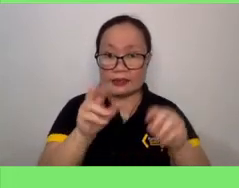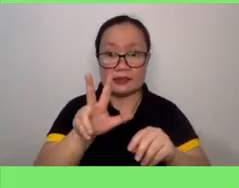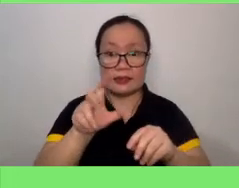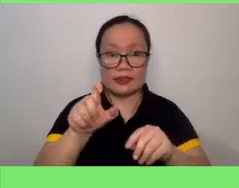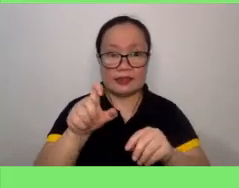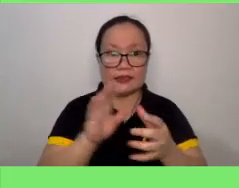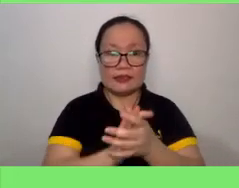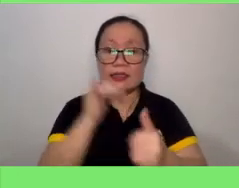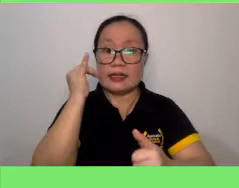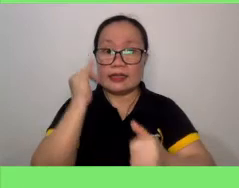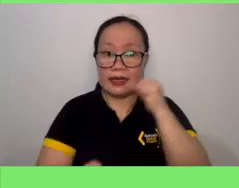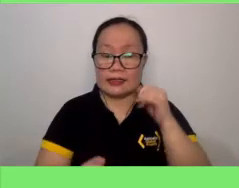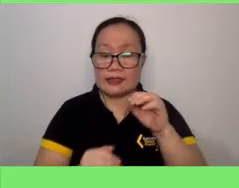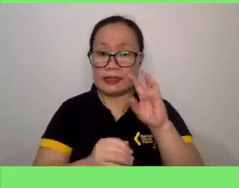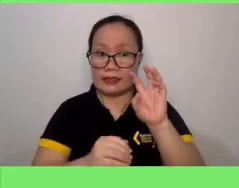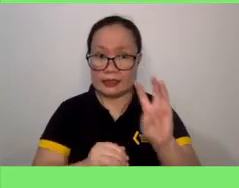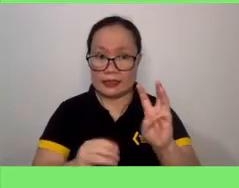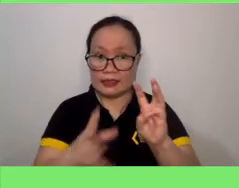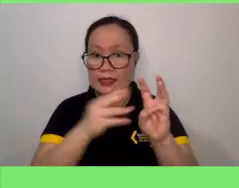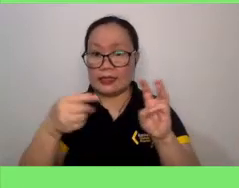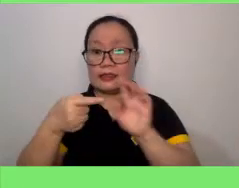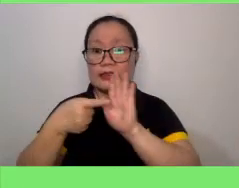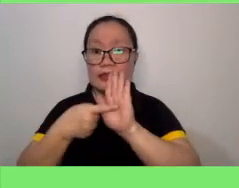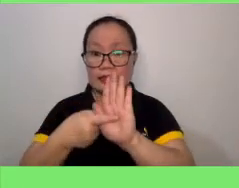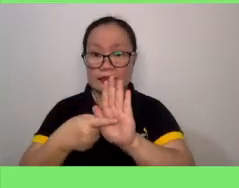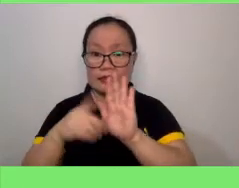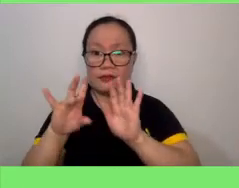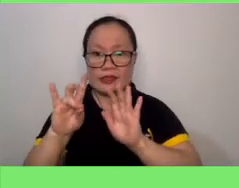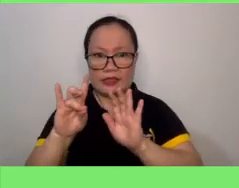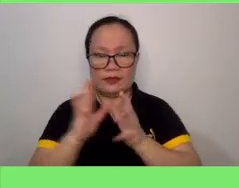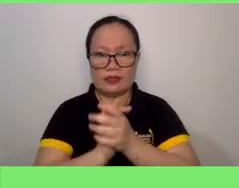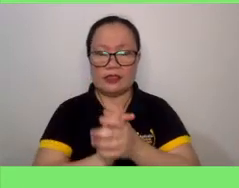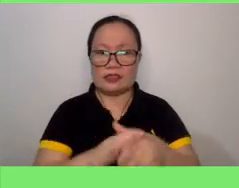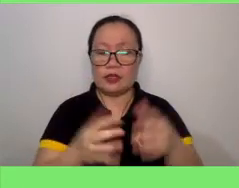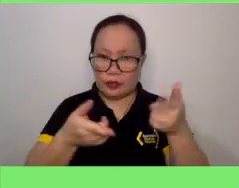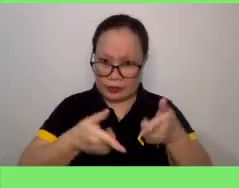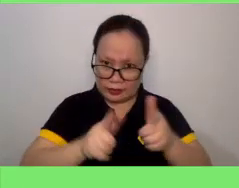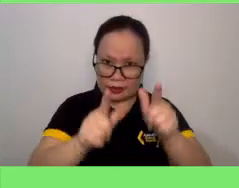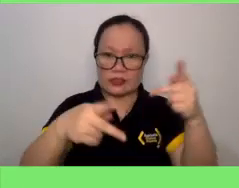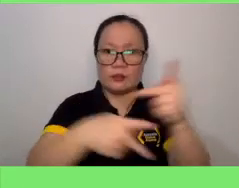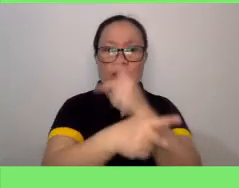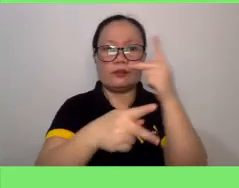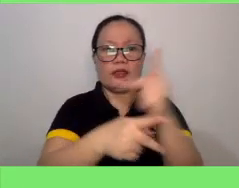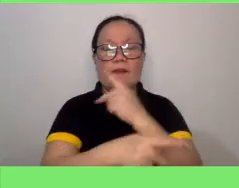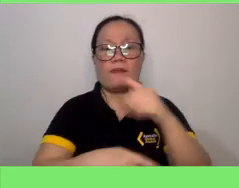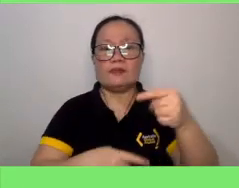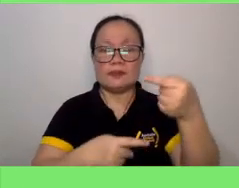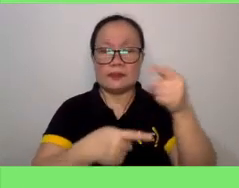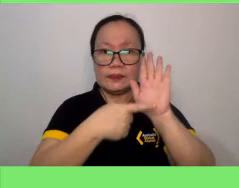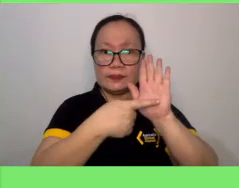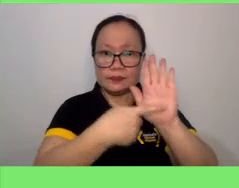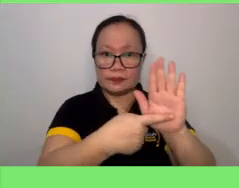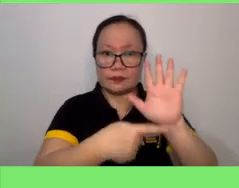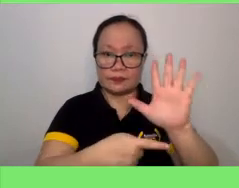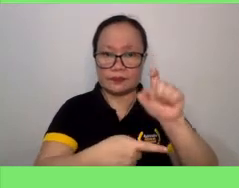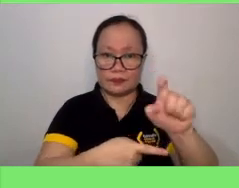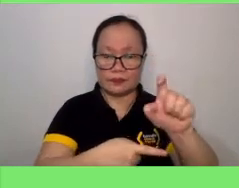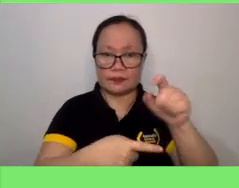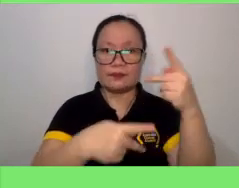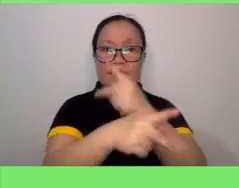last, 6, negative 7. Okay, so, let us now multiply.